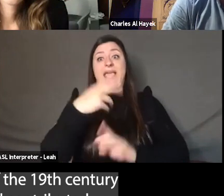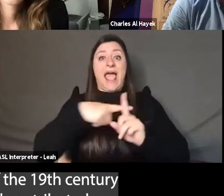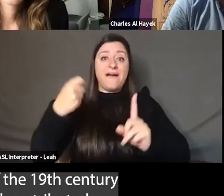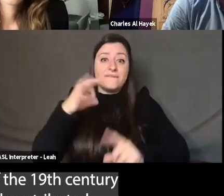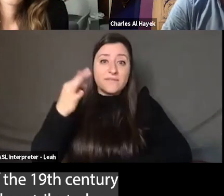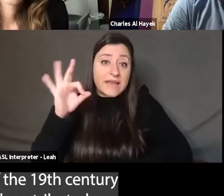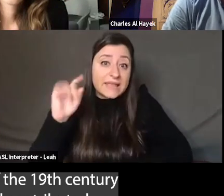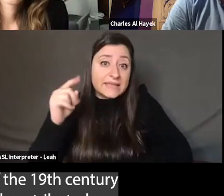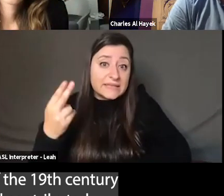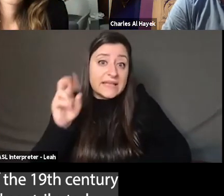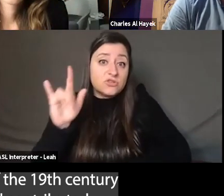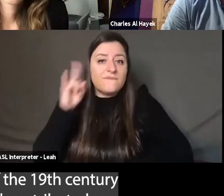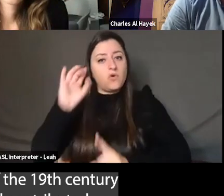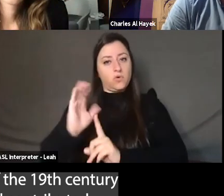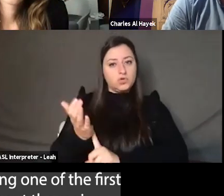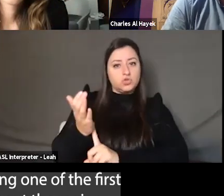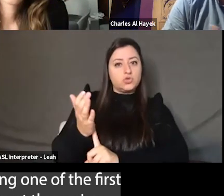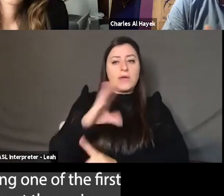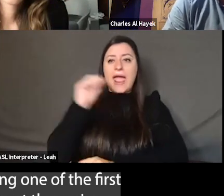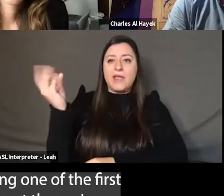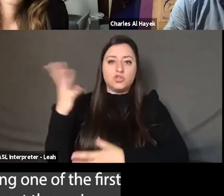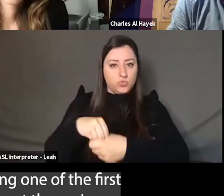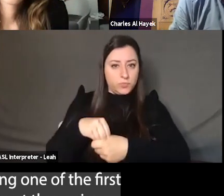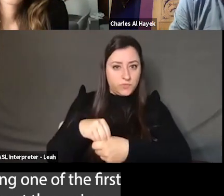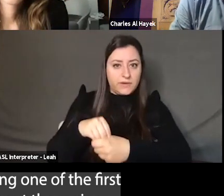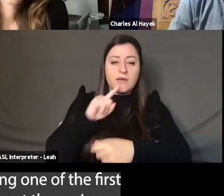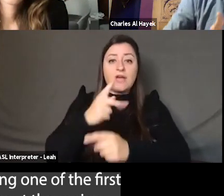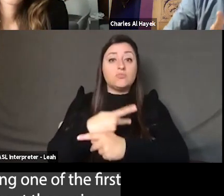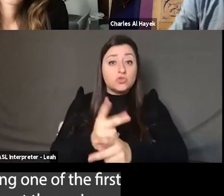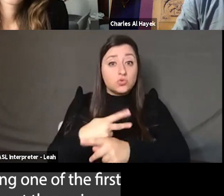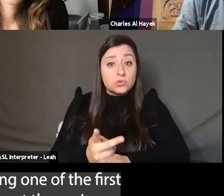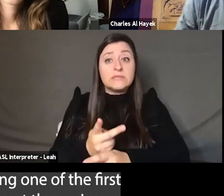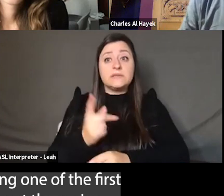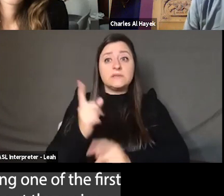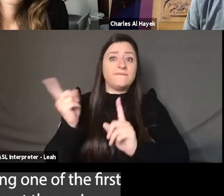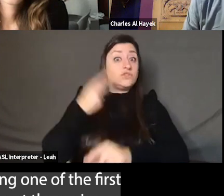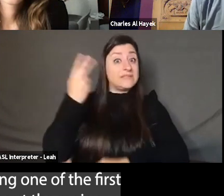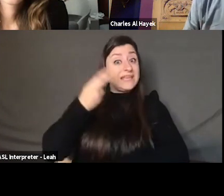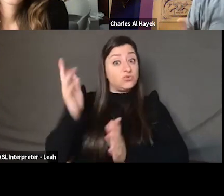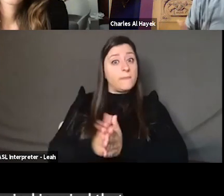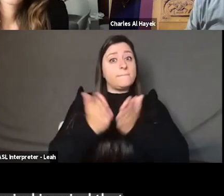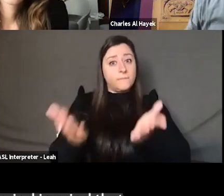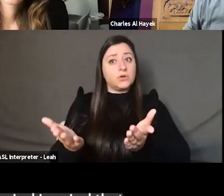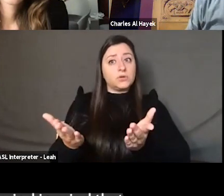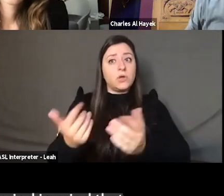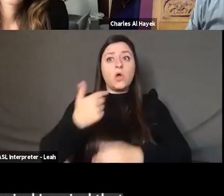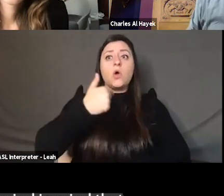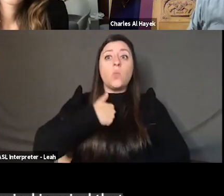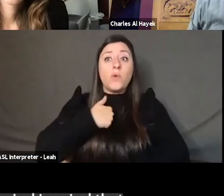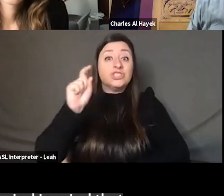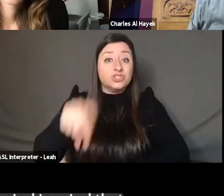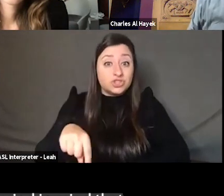century culturally and contributed in actually producing one of the first history books about the region. We should